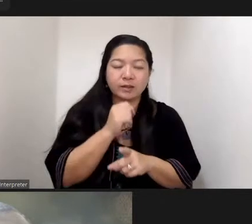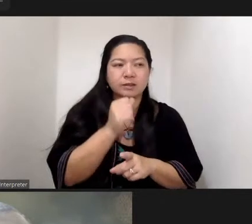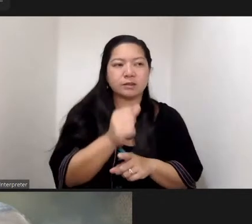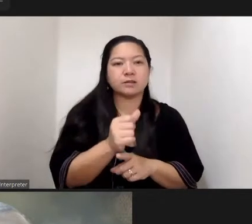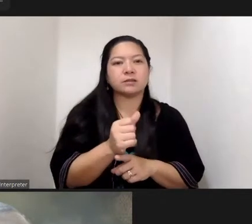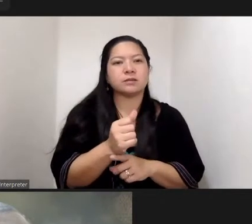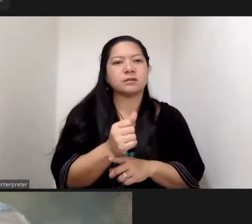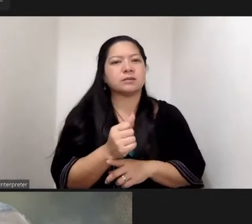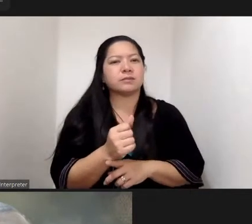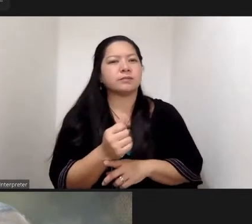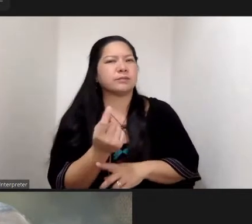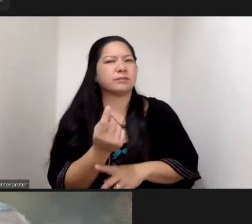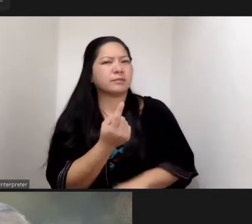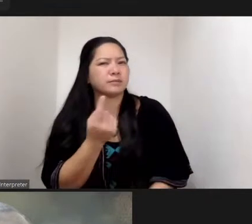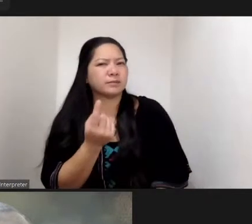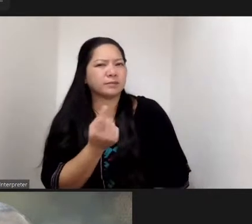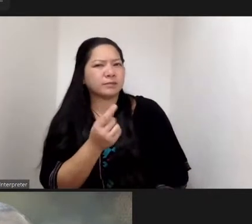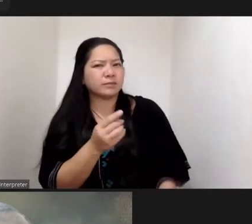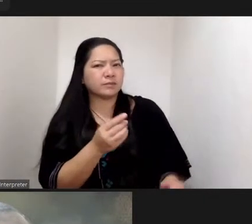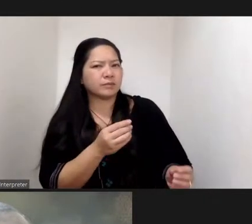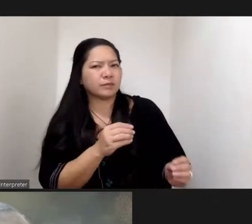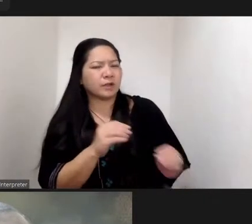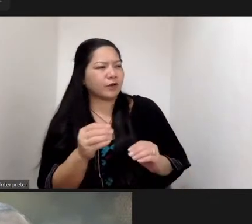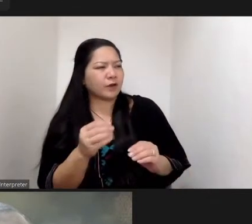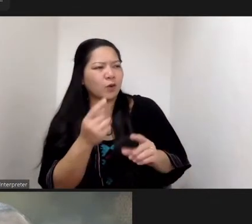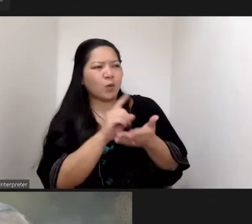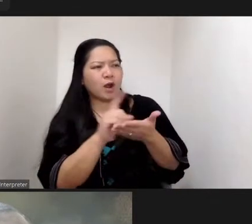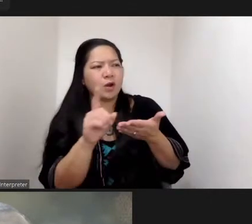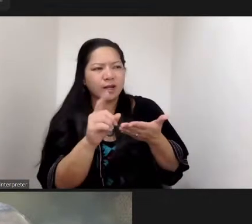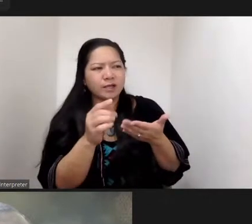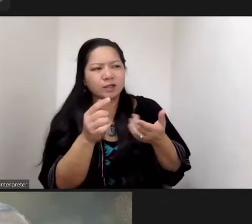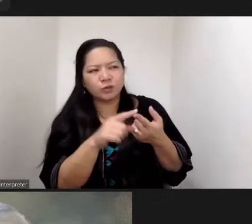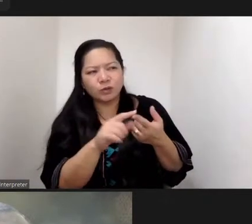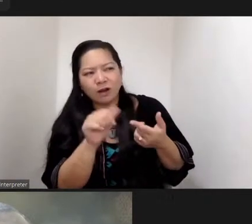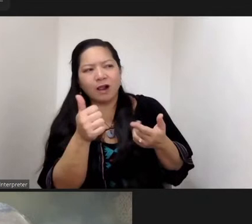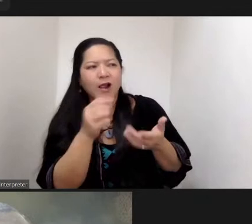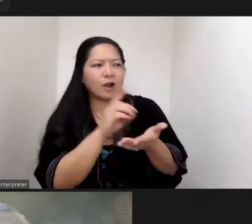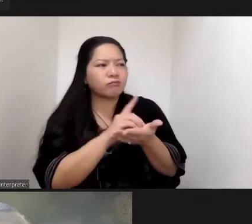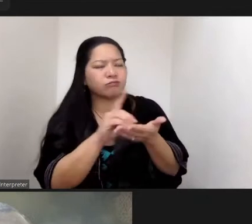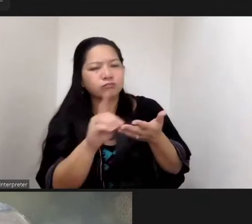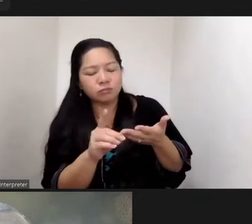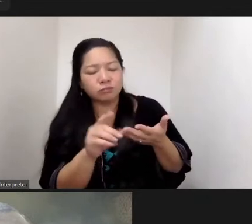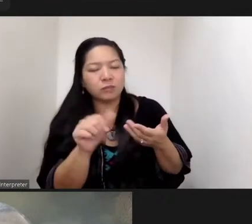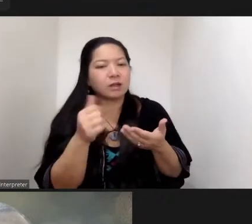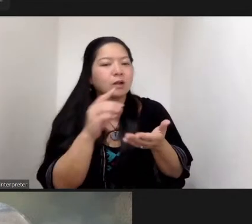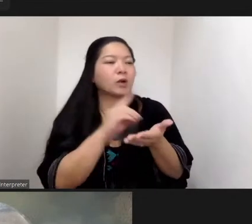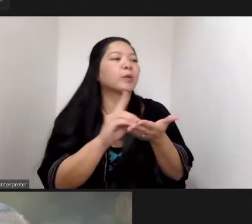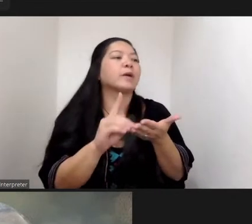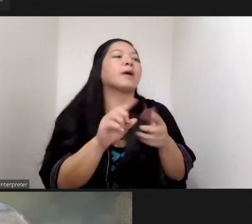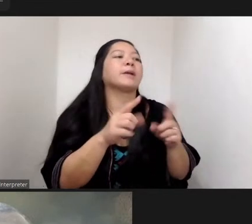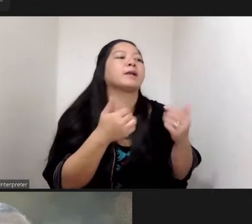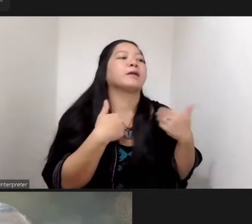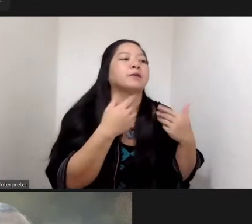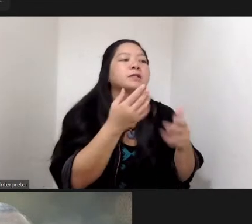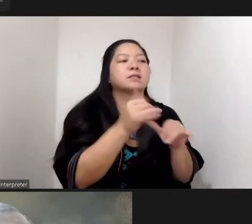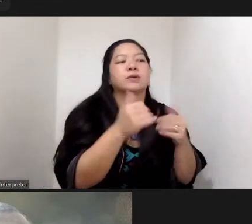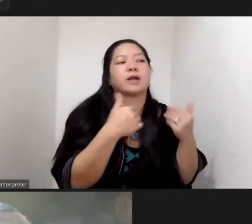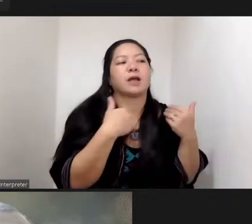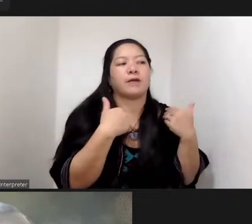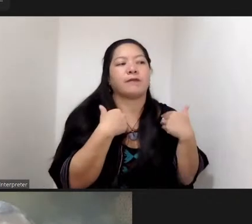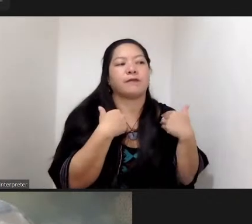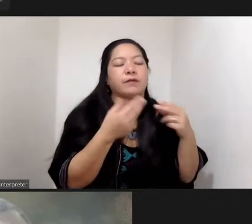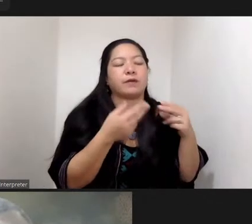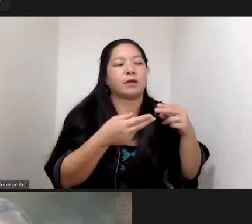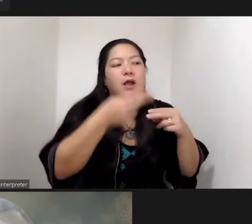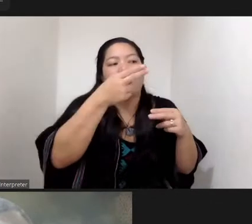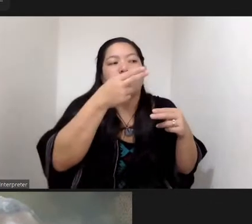know, moving from week to week, you know, granted, you still have the authority in case the surge, you know, gets